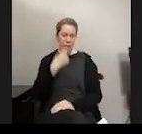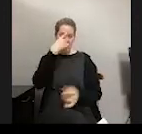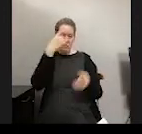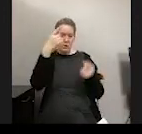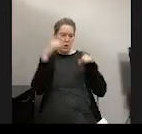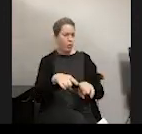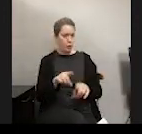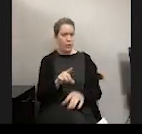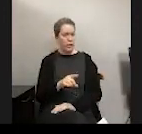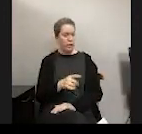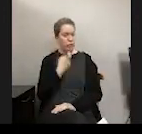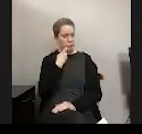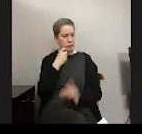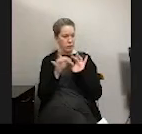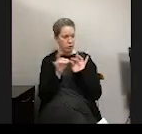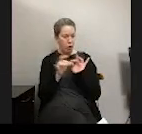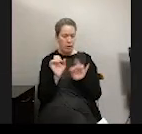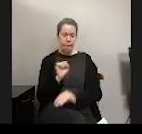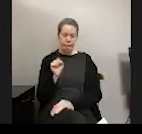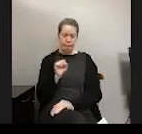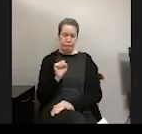Like